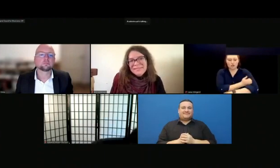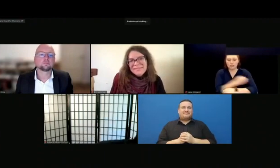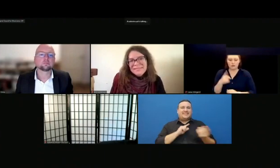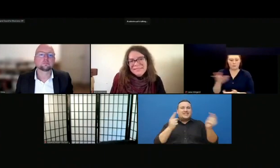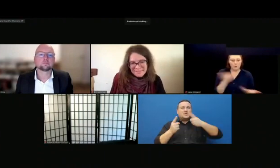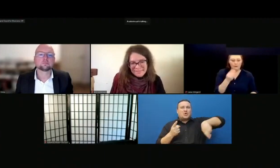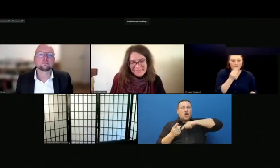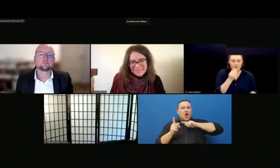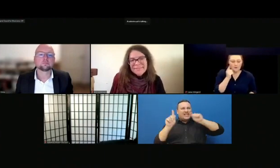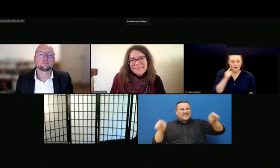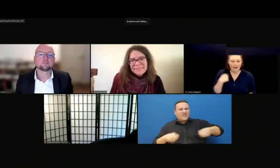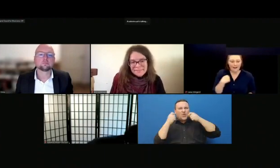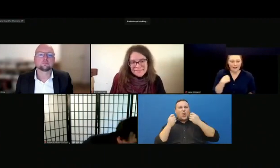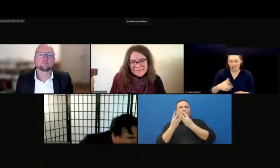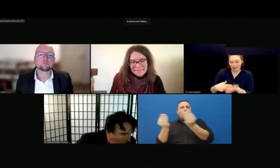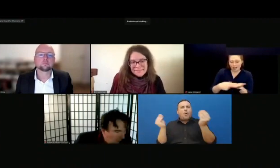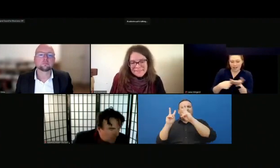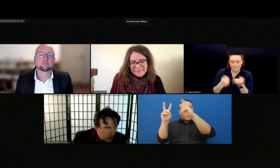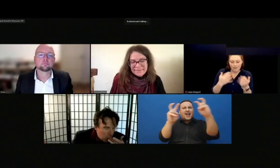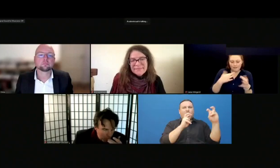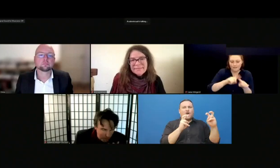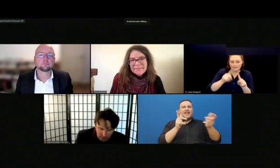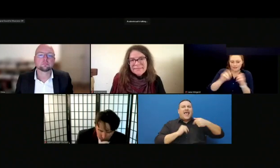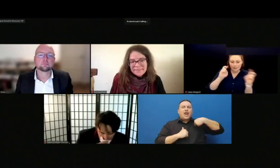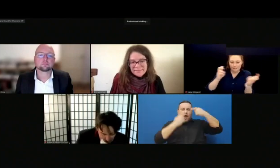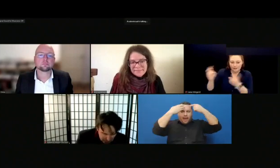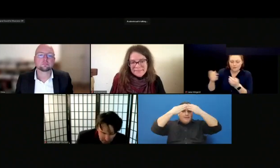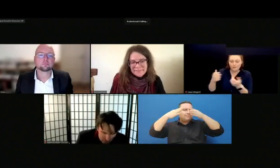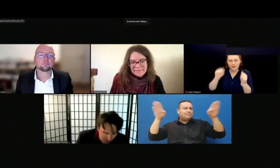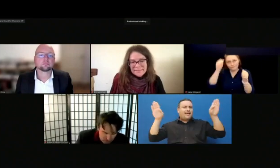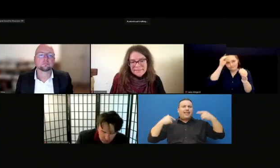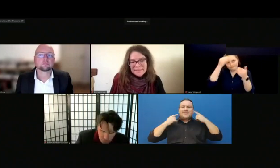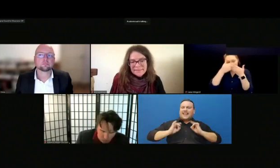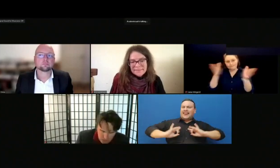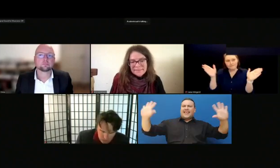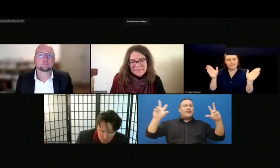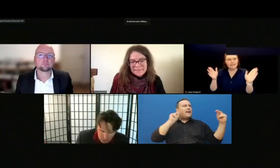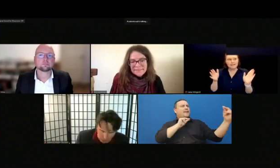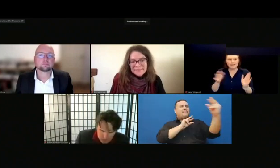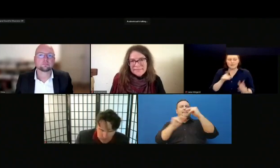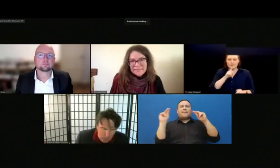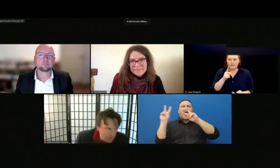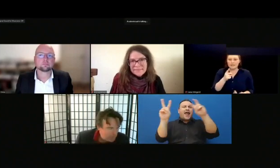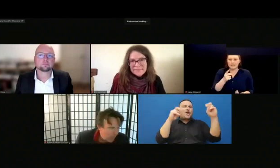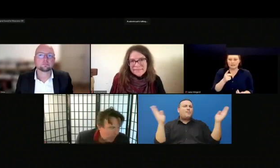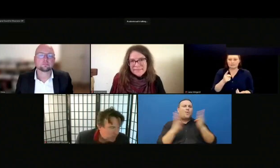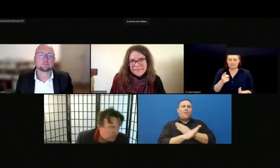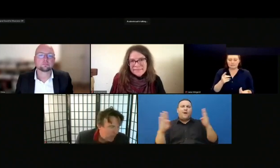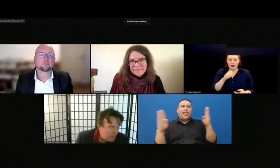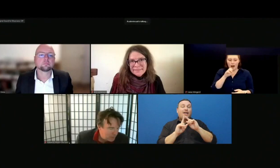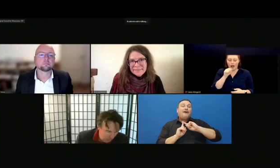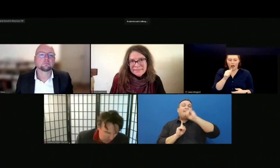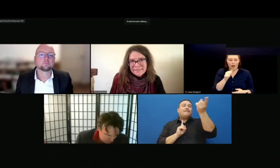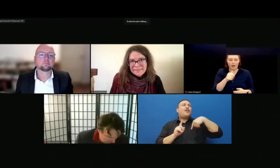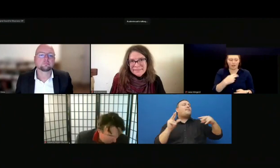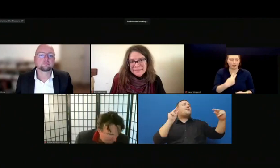discussion on multiple topics, trying to keep an open mind and free ourselves on any pattern